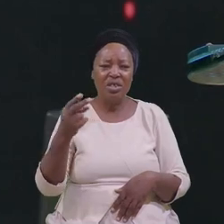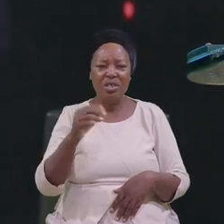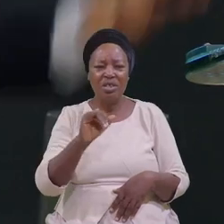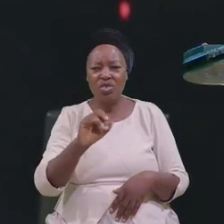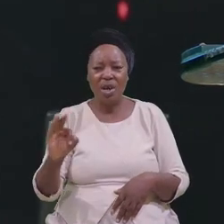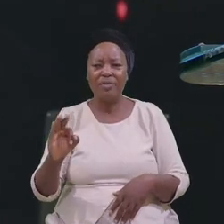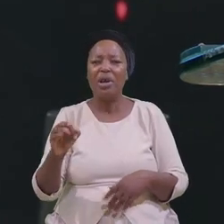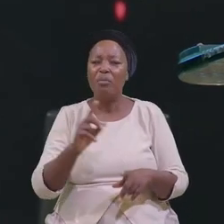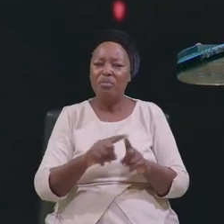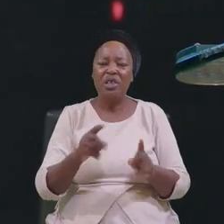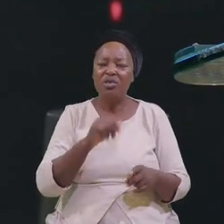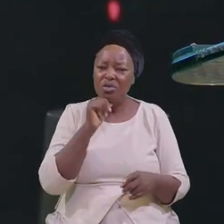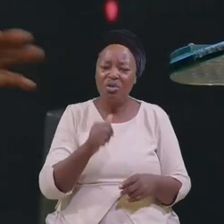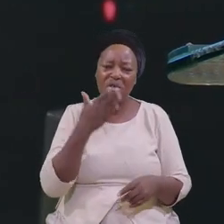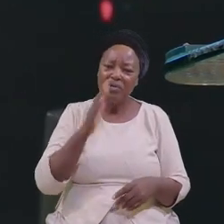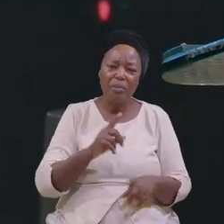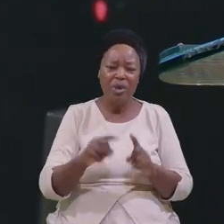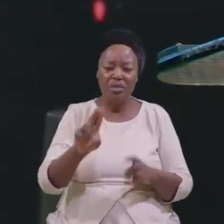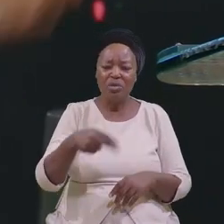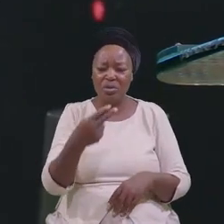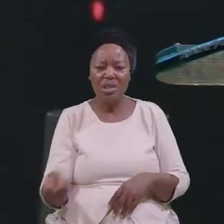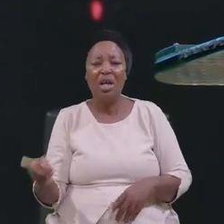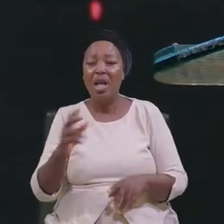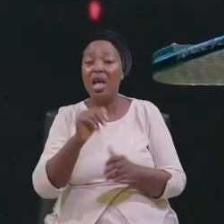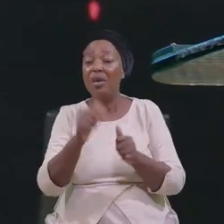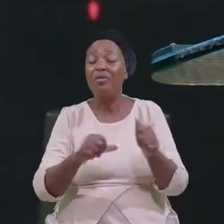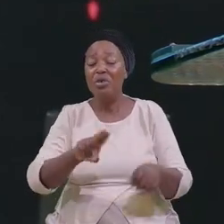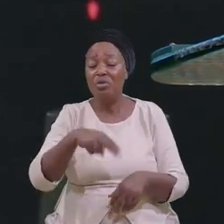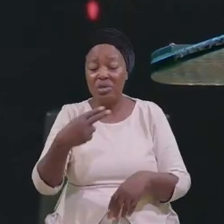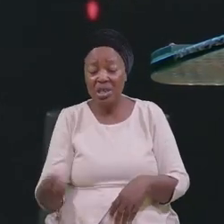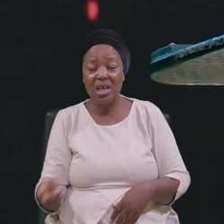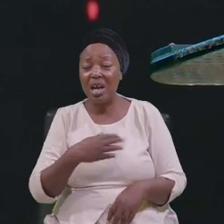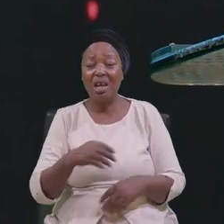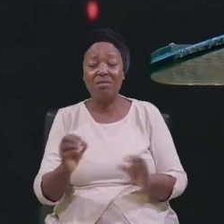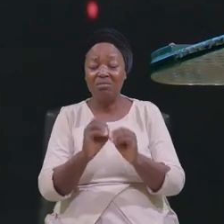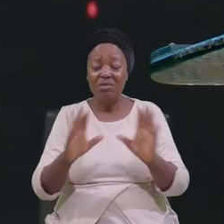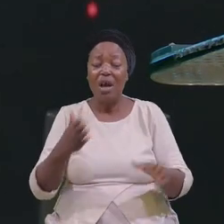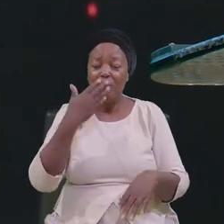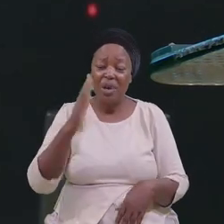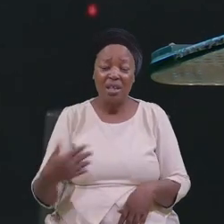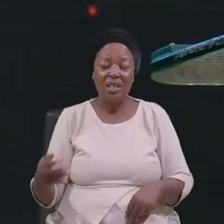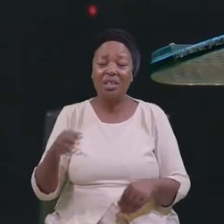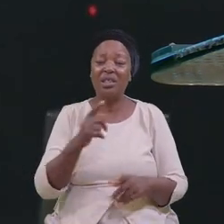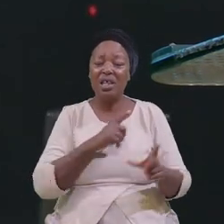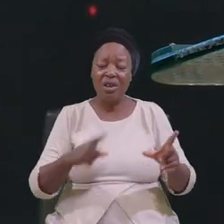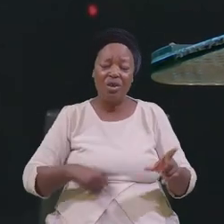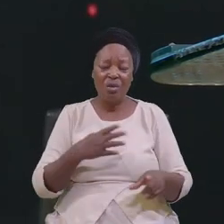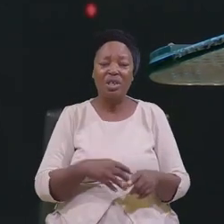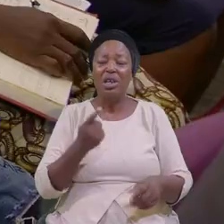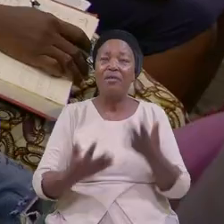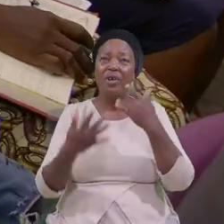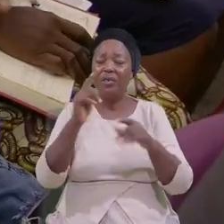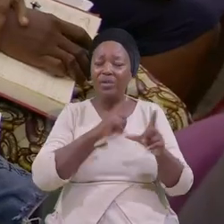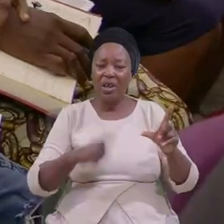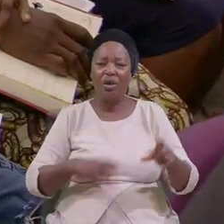but it's useless. Every useless, worthless thing, the fire of the Lord will burn out of